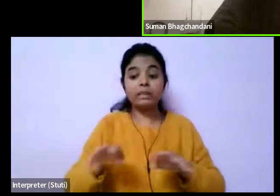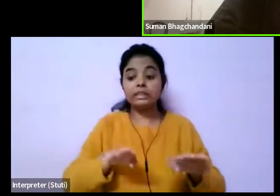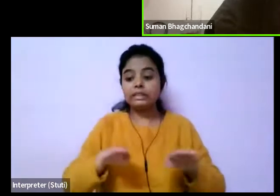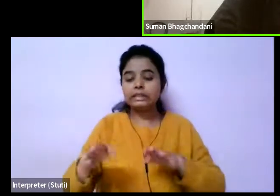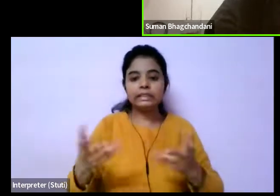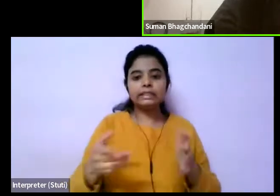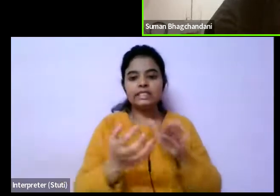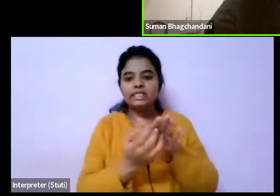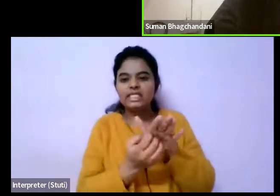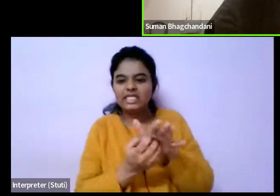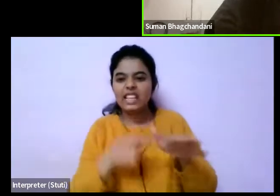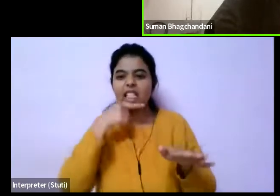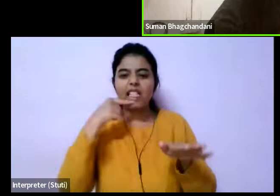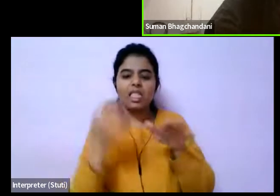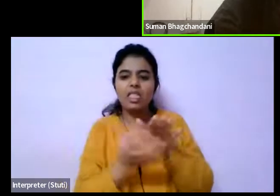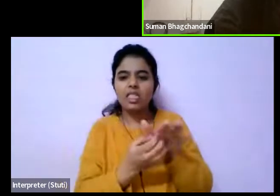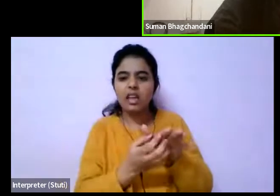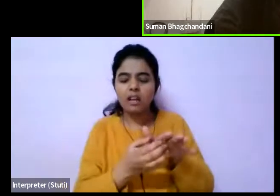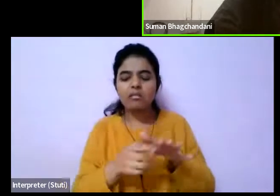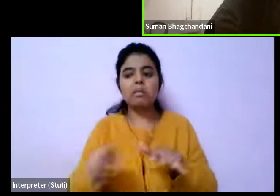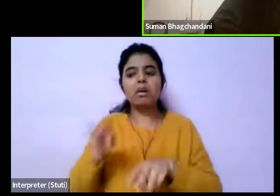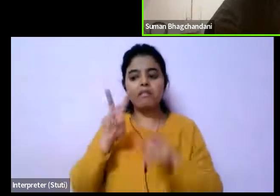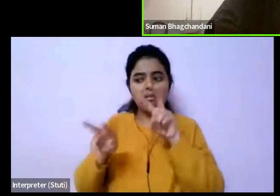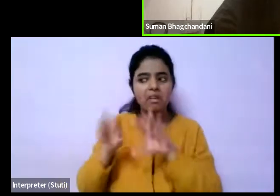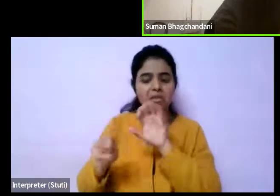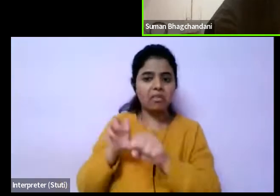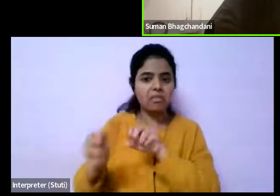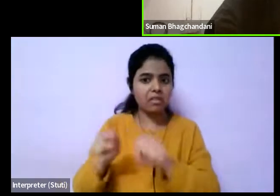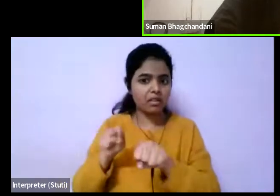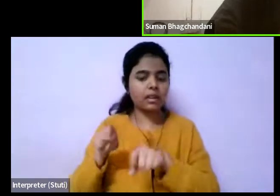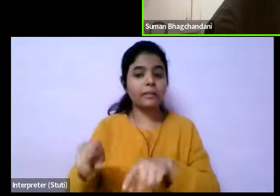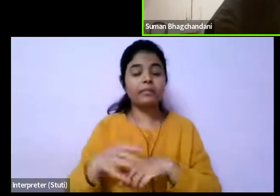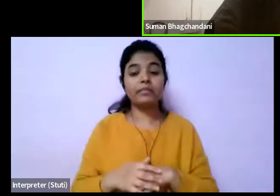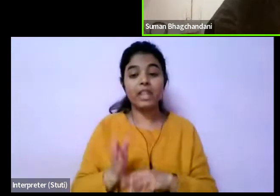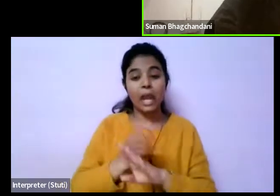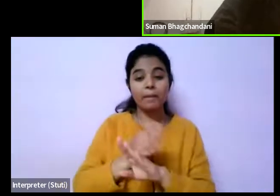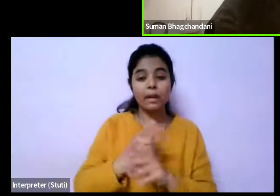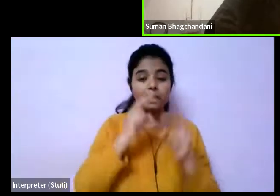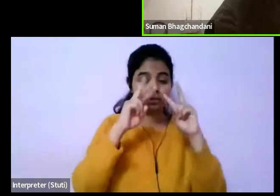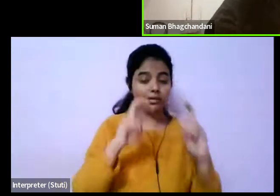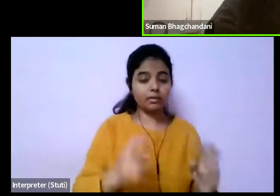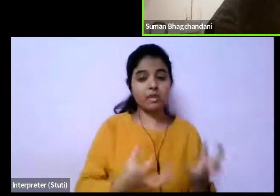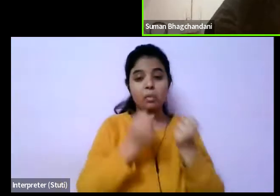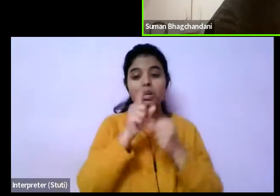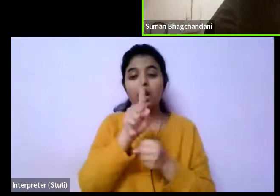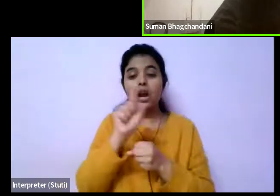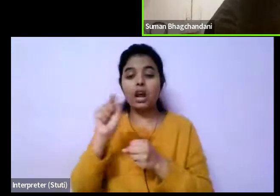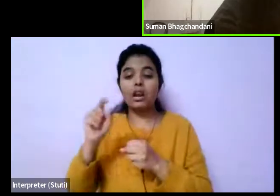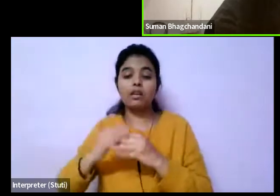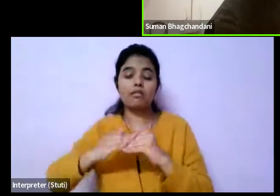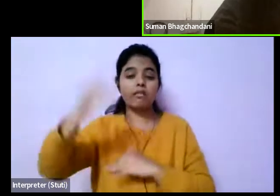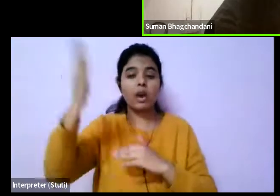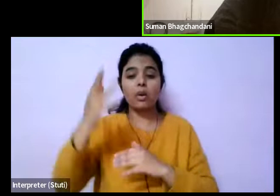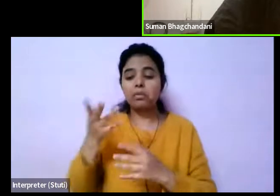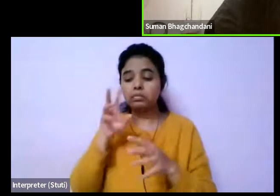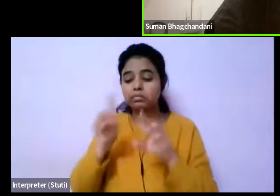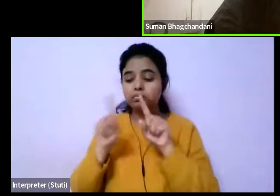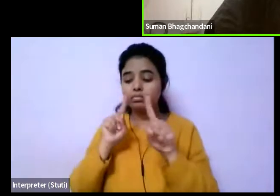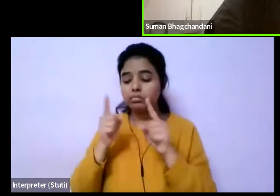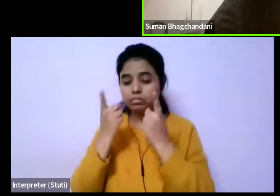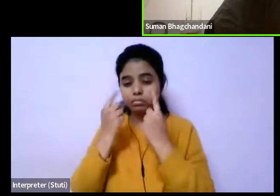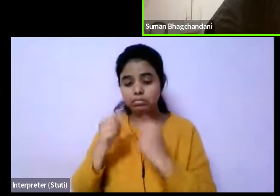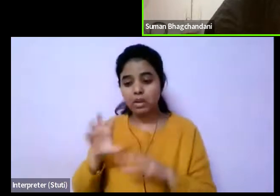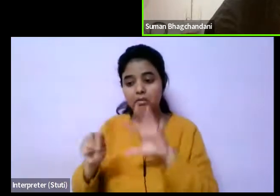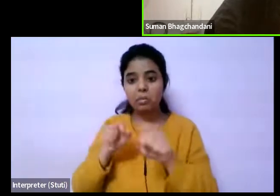inflammatory rashes have been noted by them. A later study by Chandan with 100 cases reiterates the result as pronated